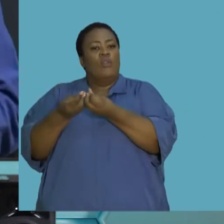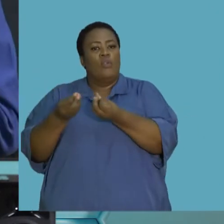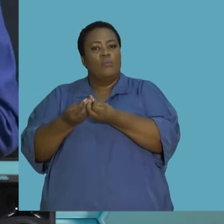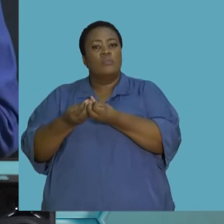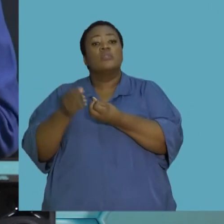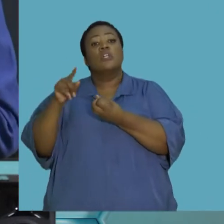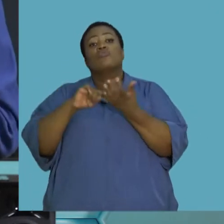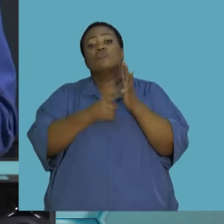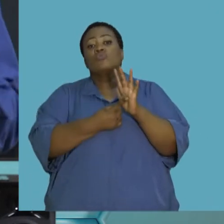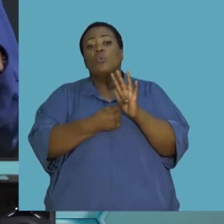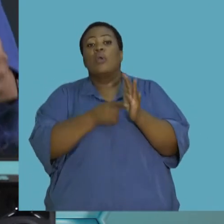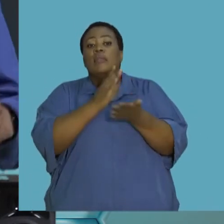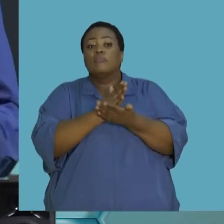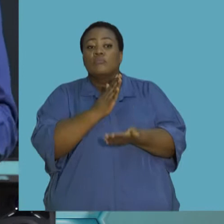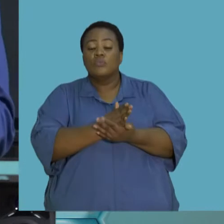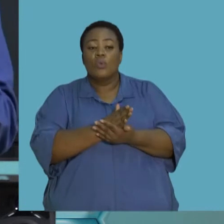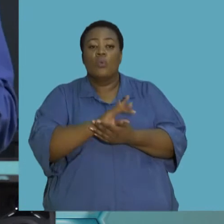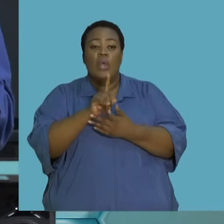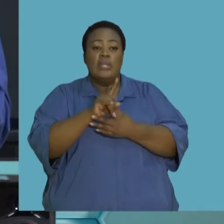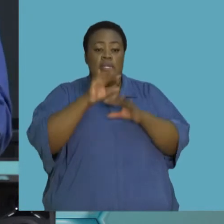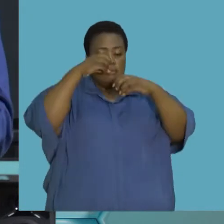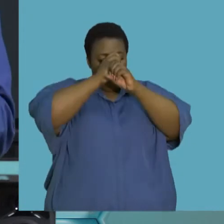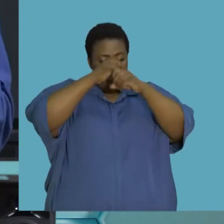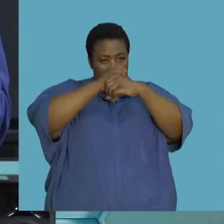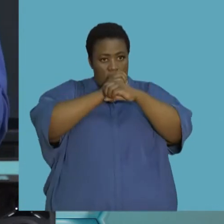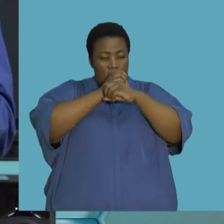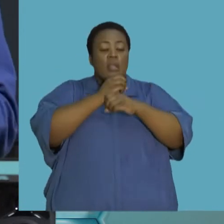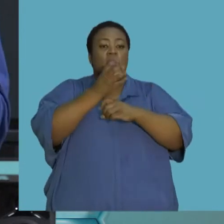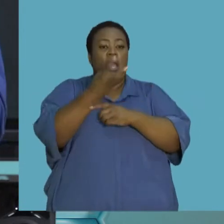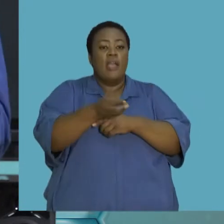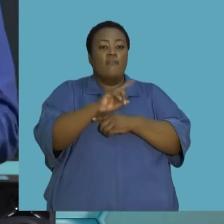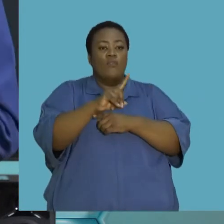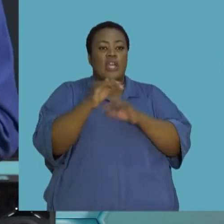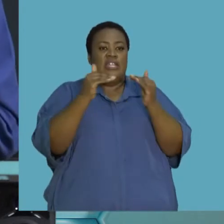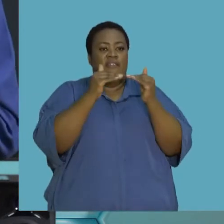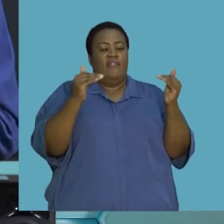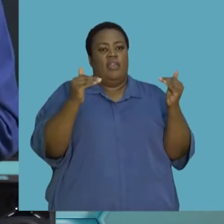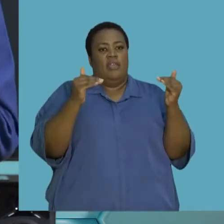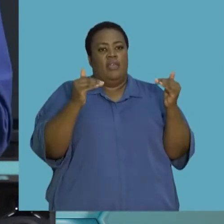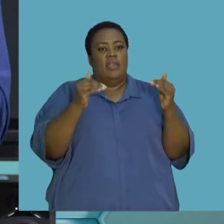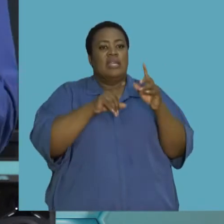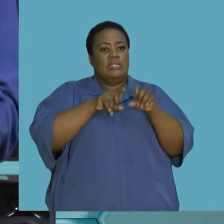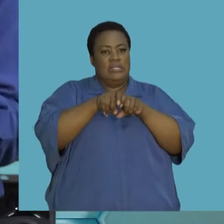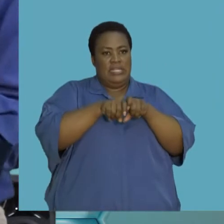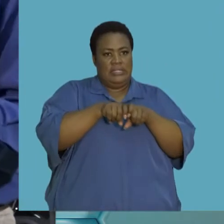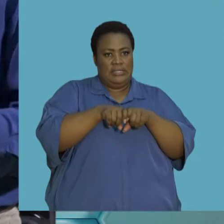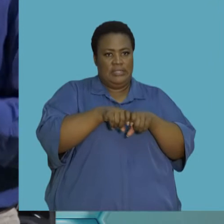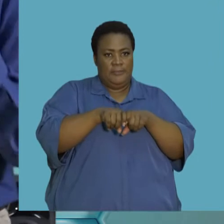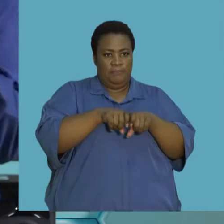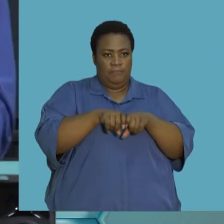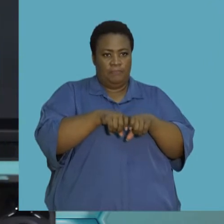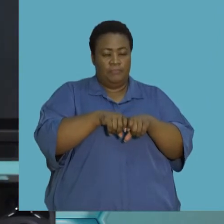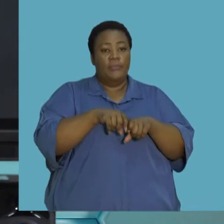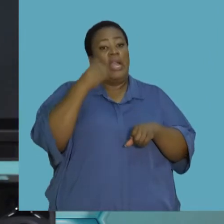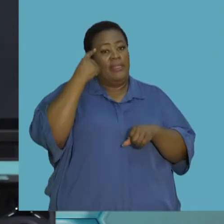control variables. And so that ensures that your experiment produces a fair test. And so as we end on the note of a